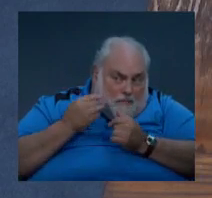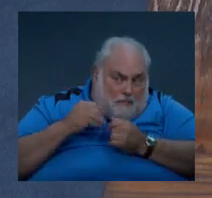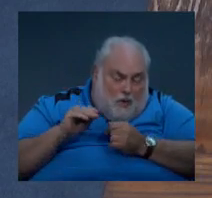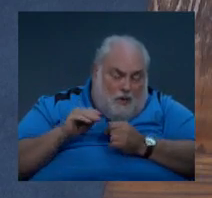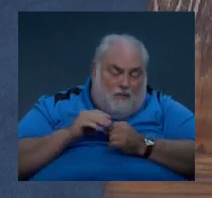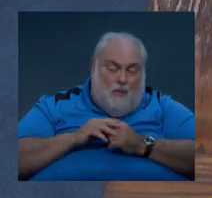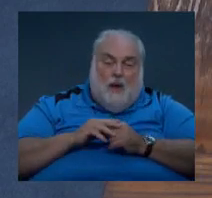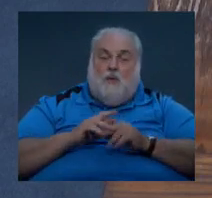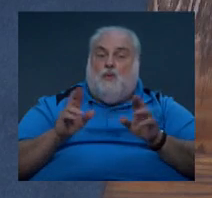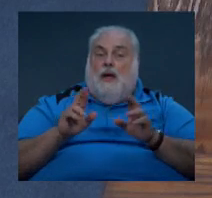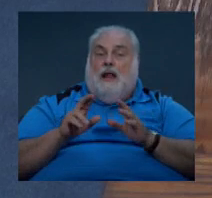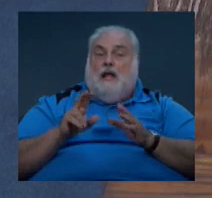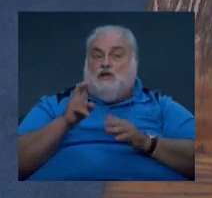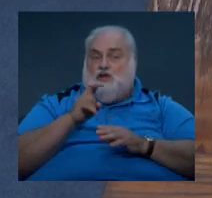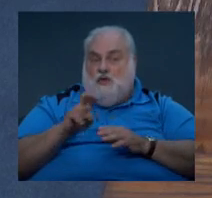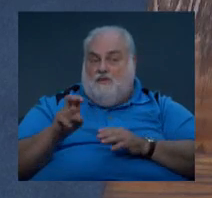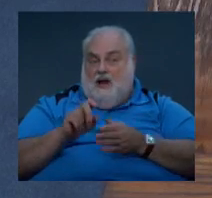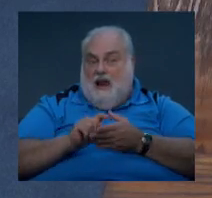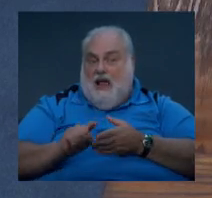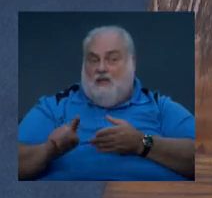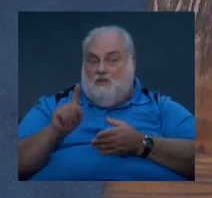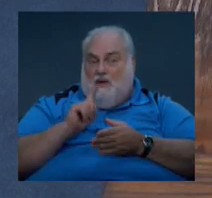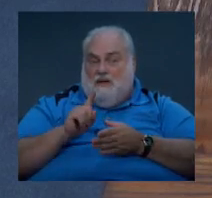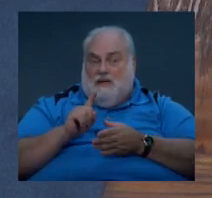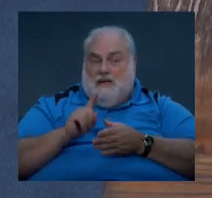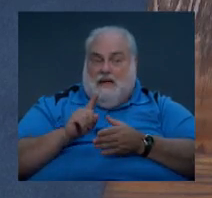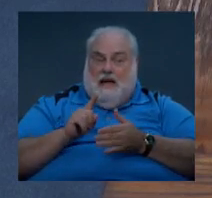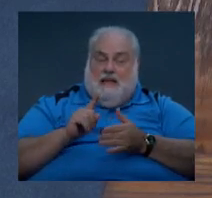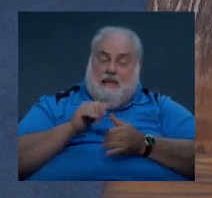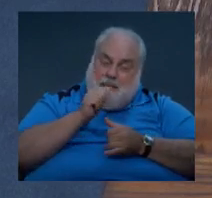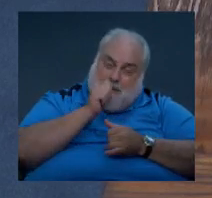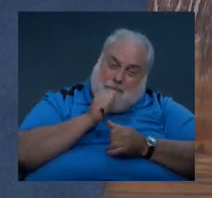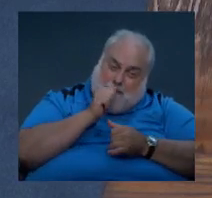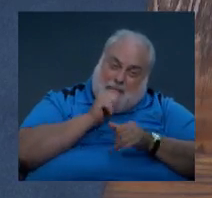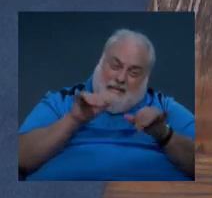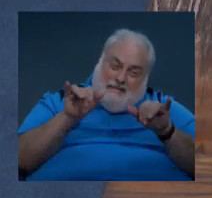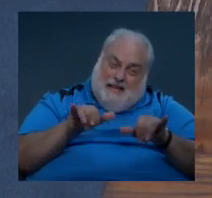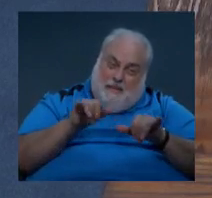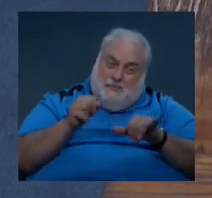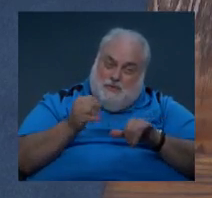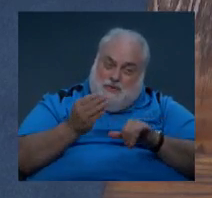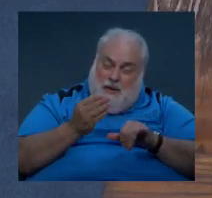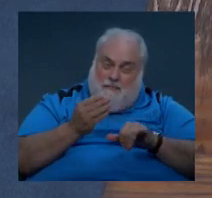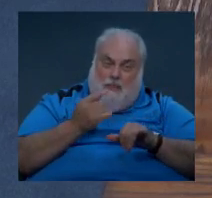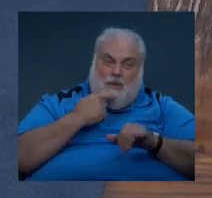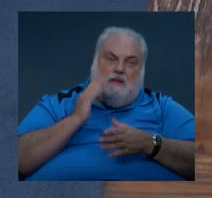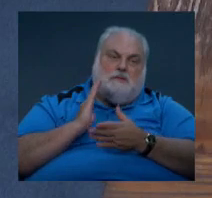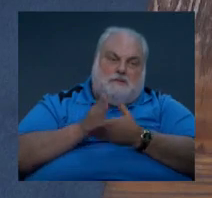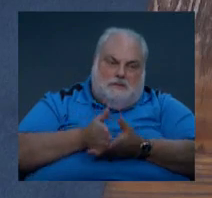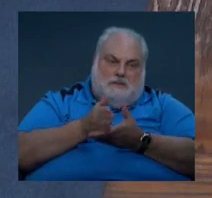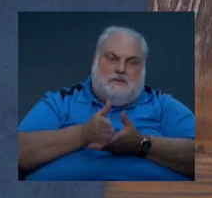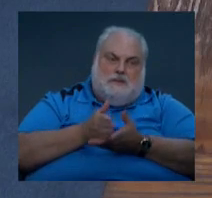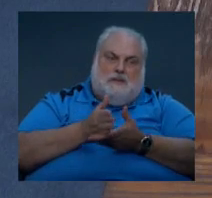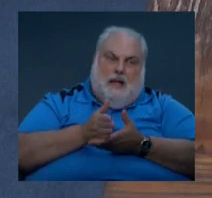to go last week that literally are just doing the same job in another division, that we halted all of that.